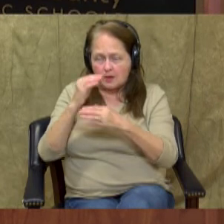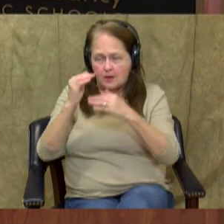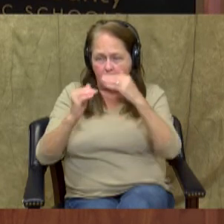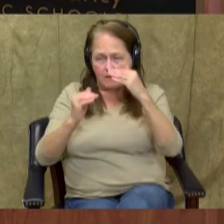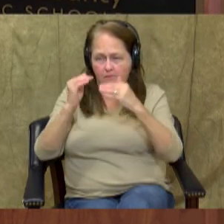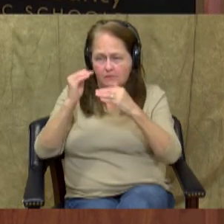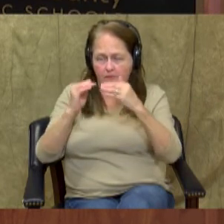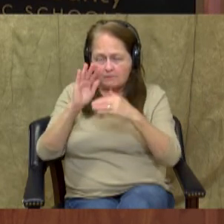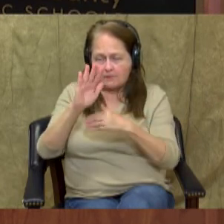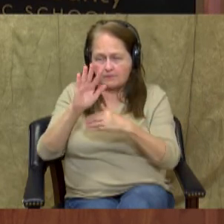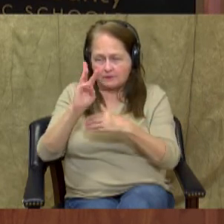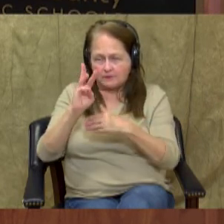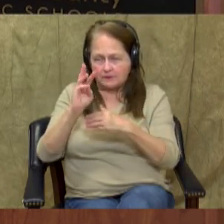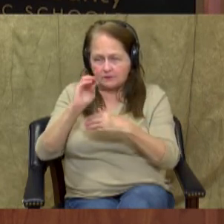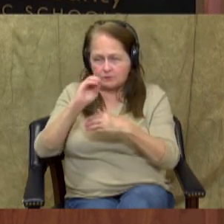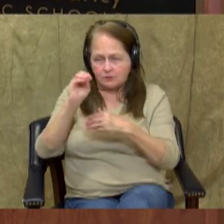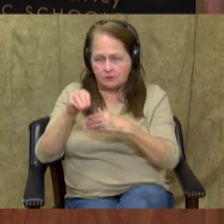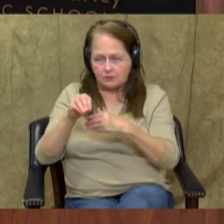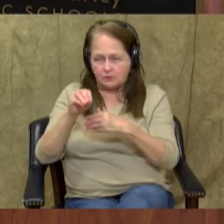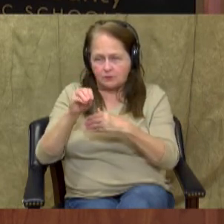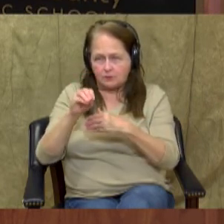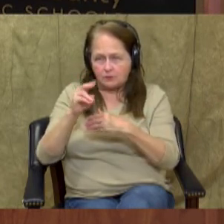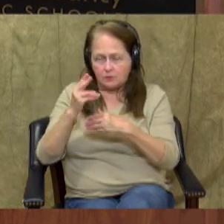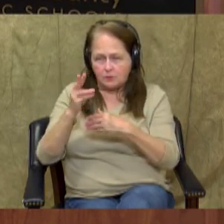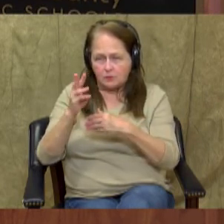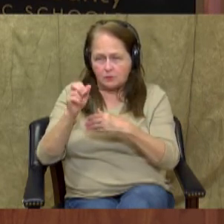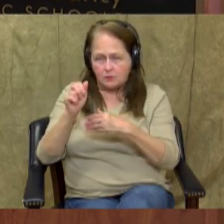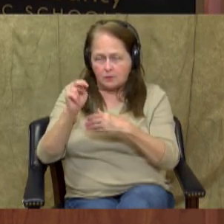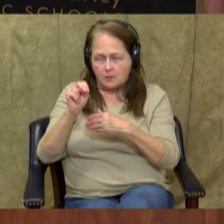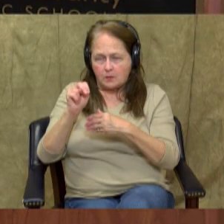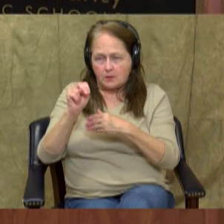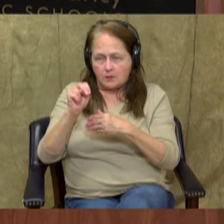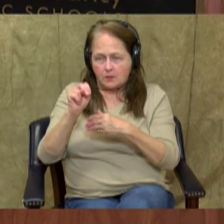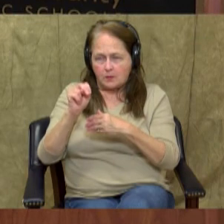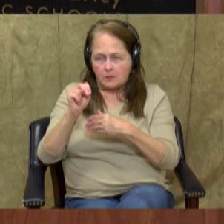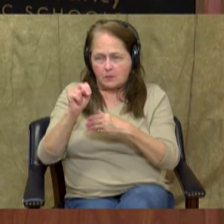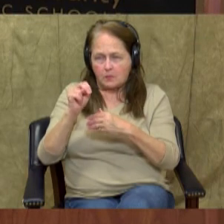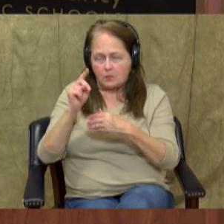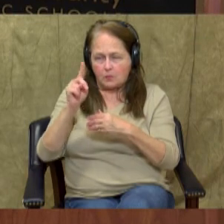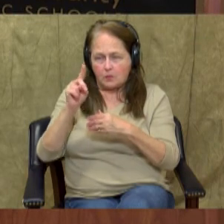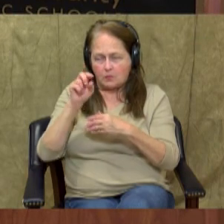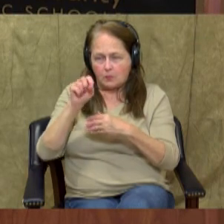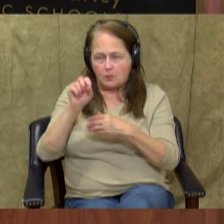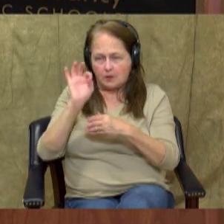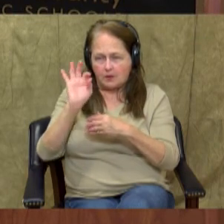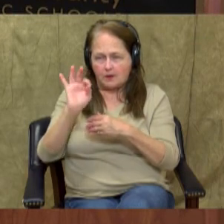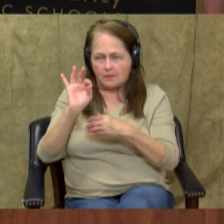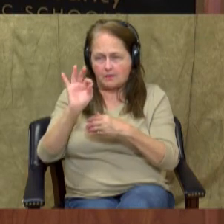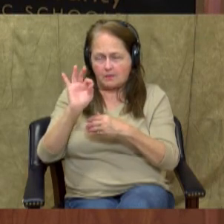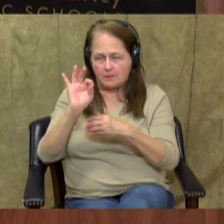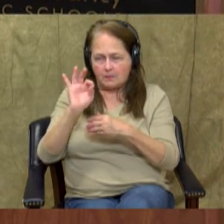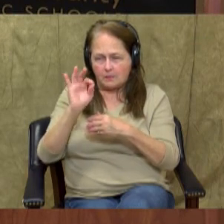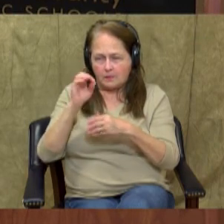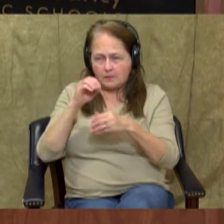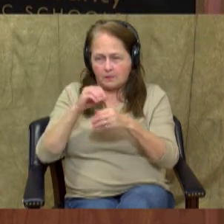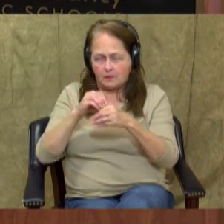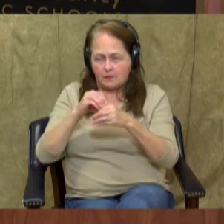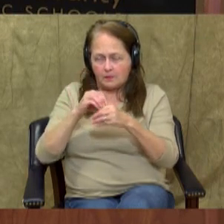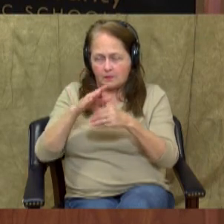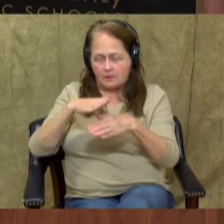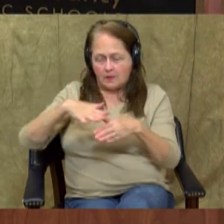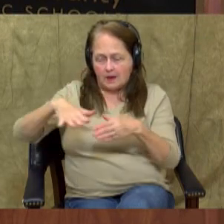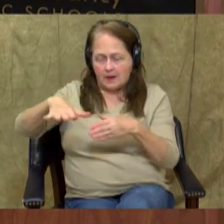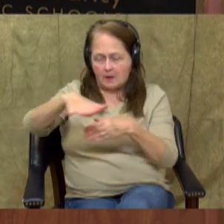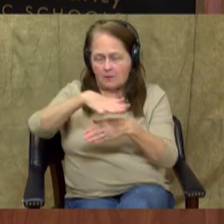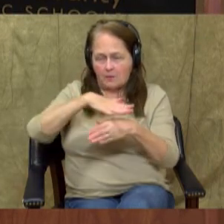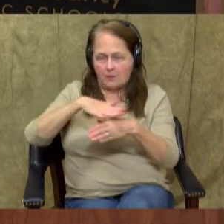average is 56% urbanized, and the rate of that is 1.9. So in this region, we've